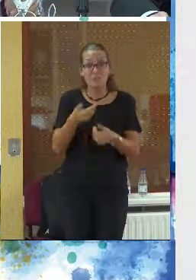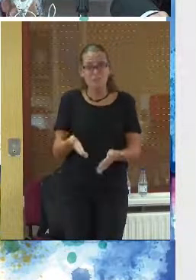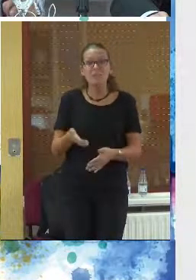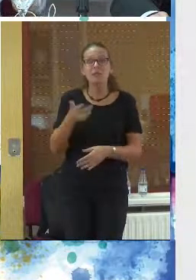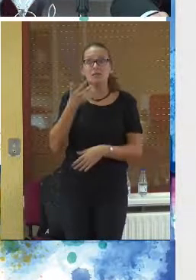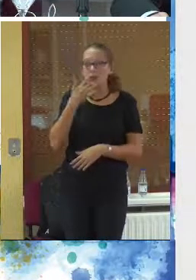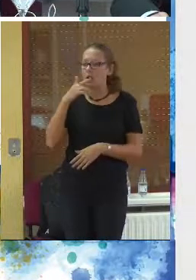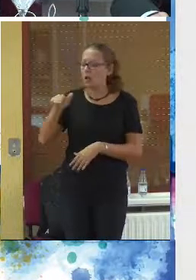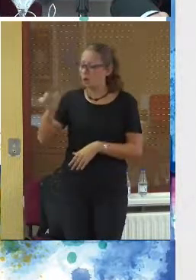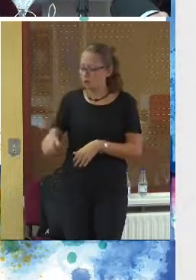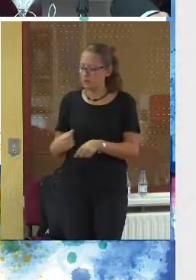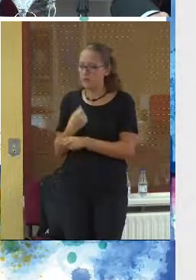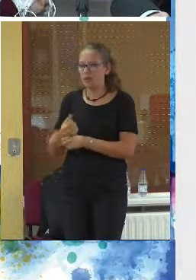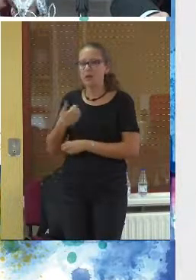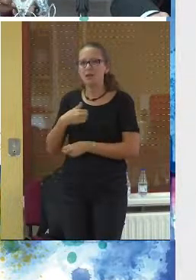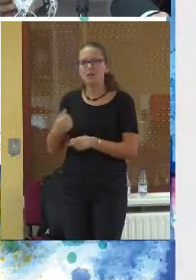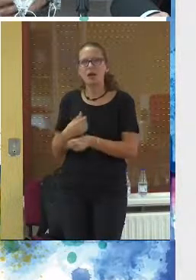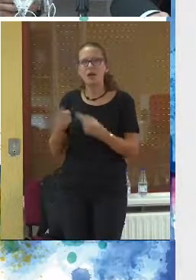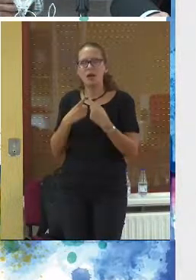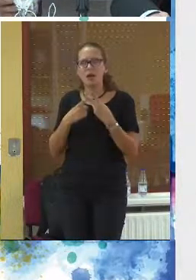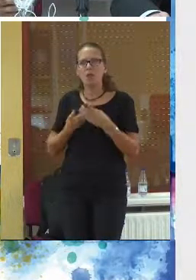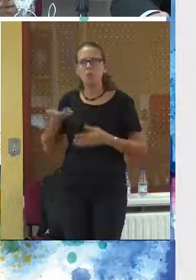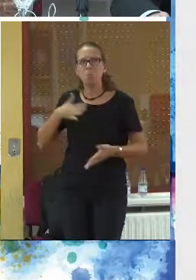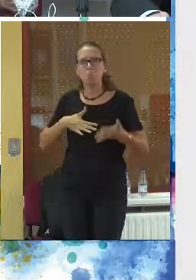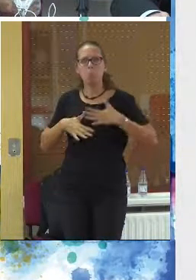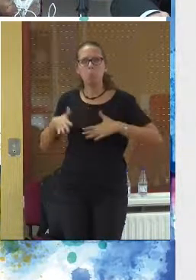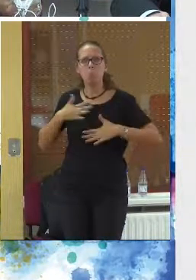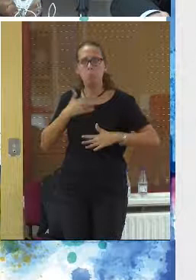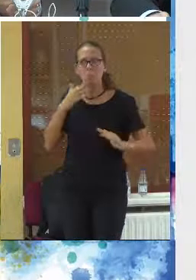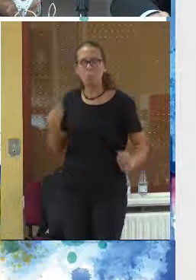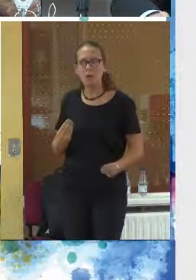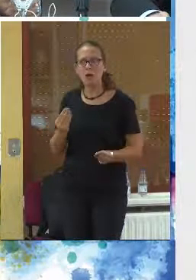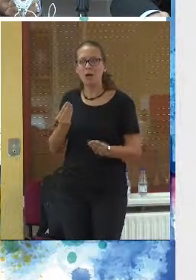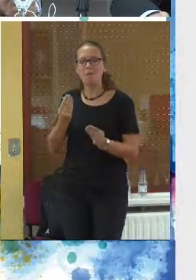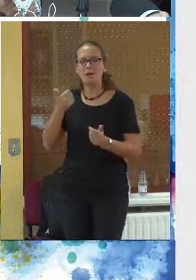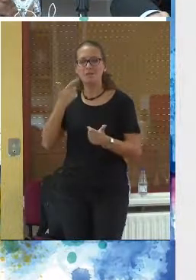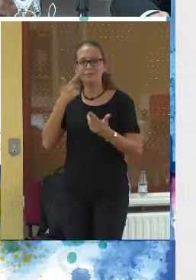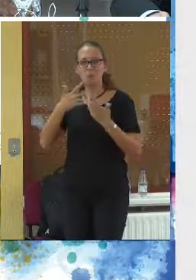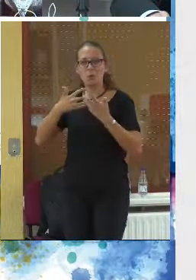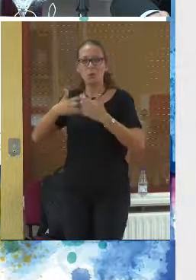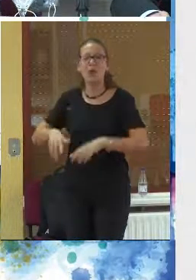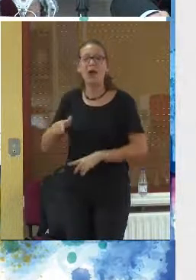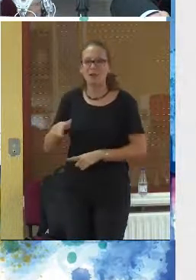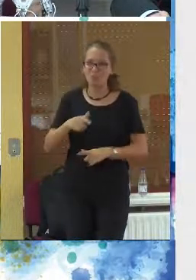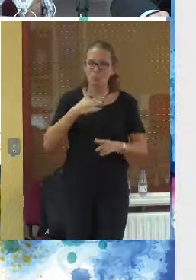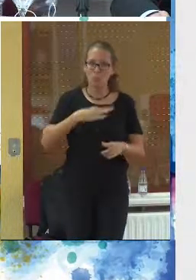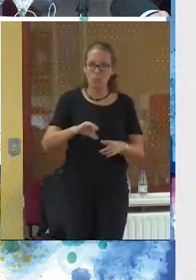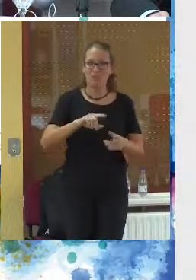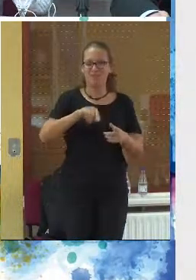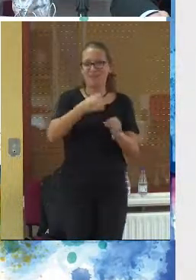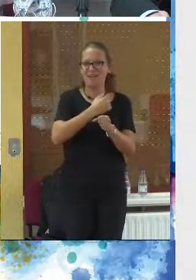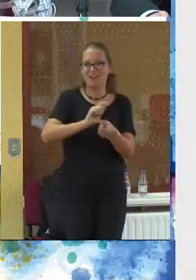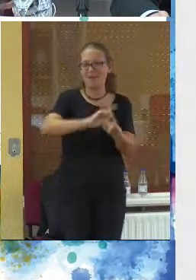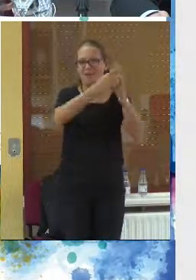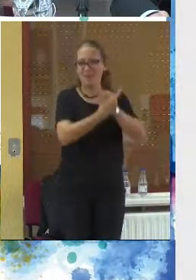As detailed as possible. That can be changed, of course, once employees become familiar with this task, because we've